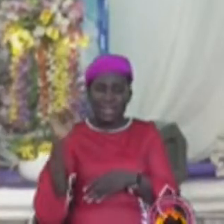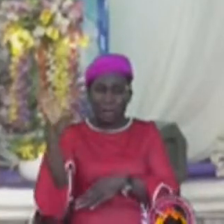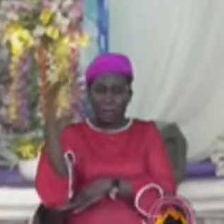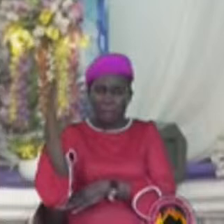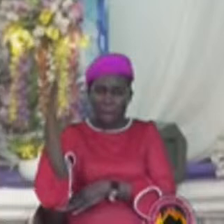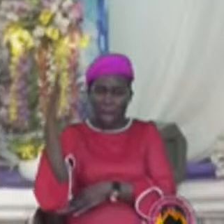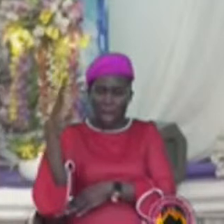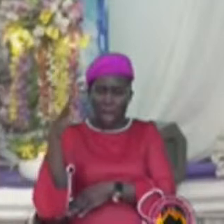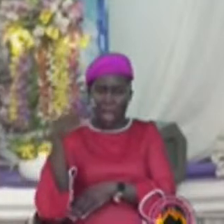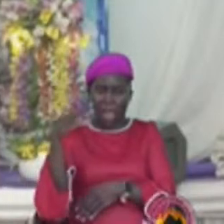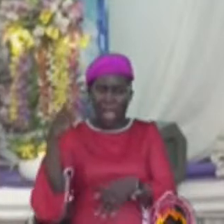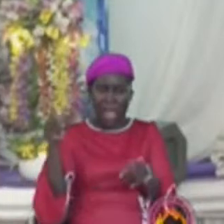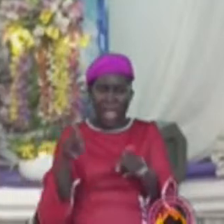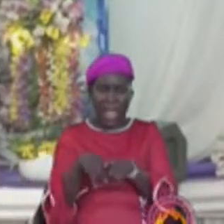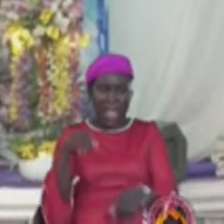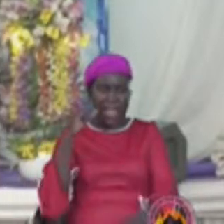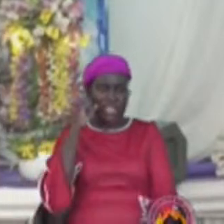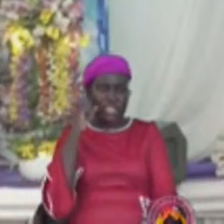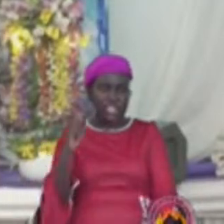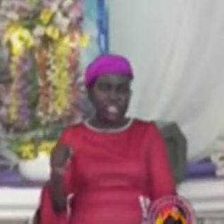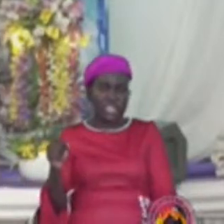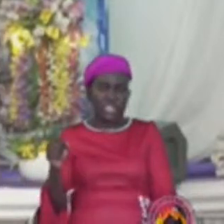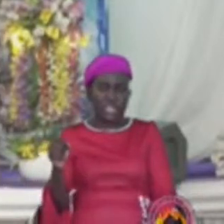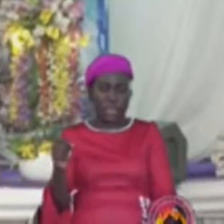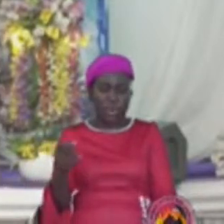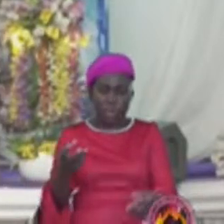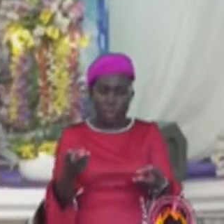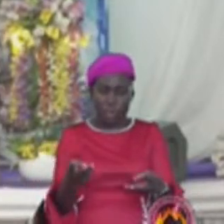as he took some bowl of pandedam to put it to the egusi